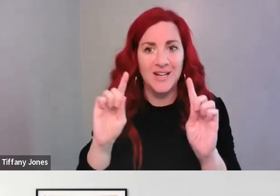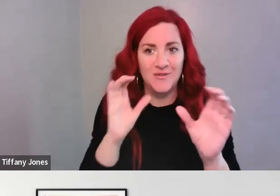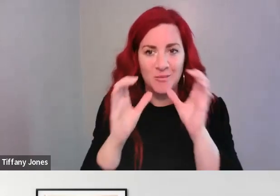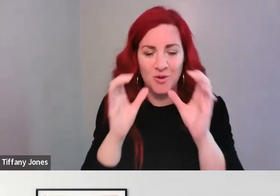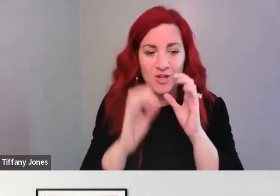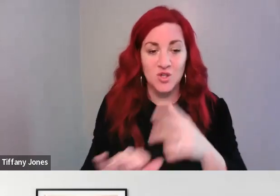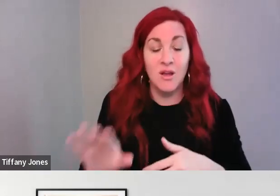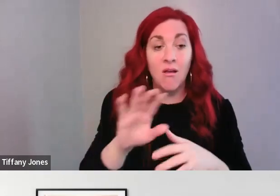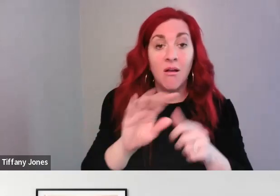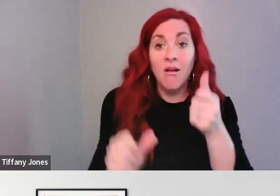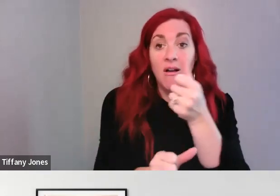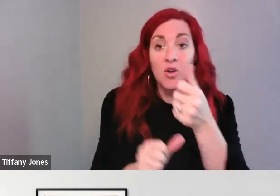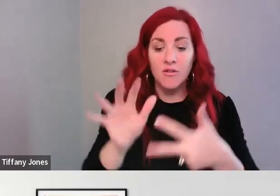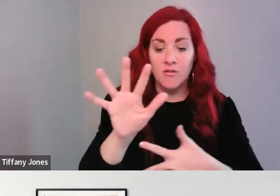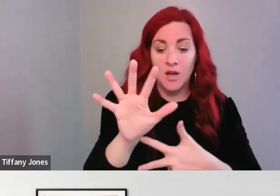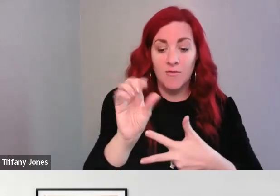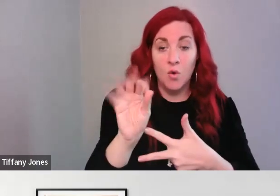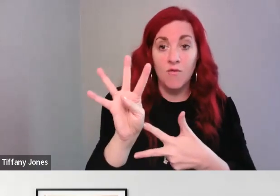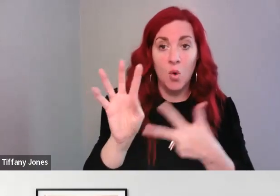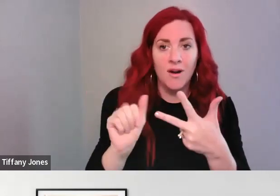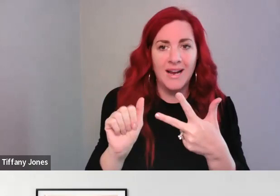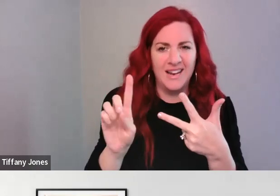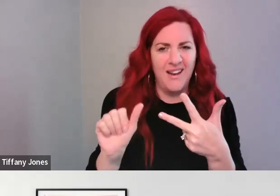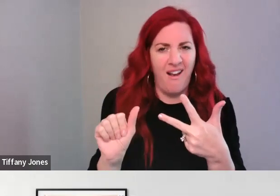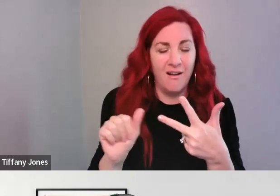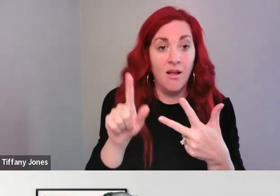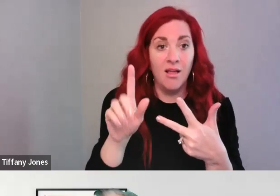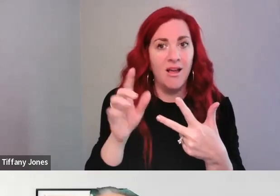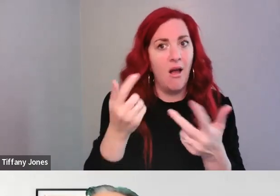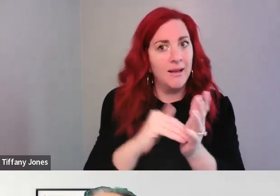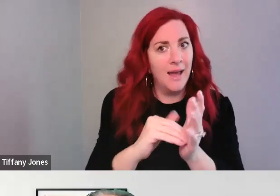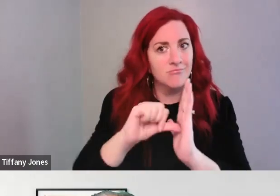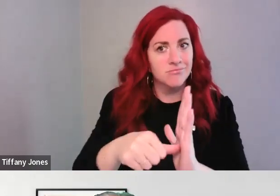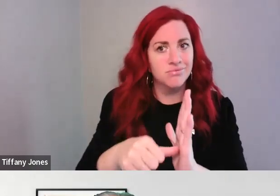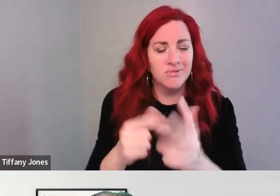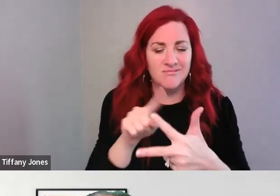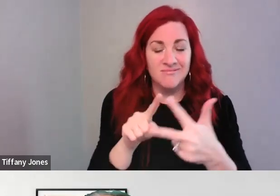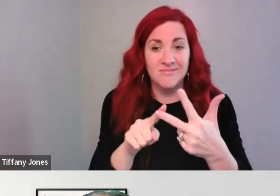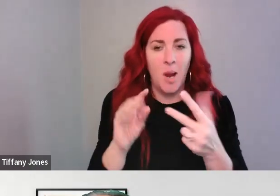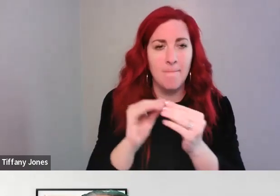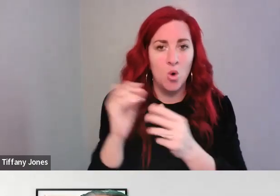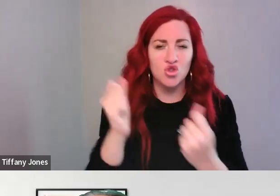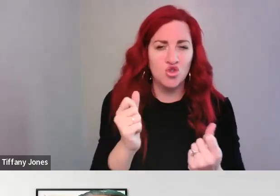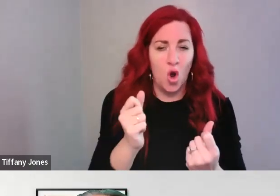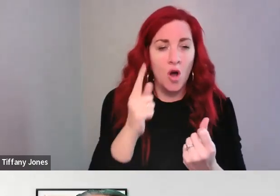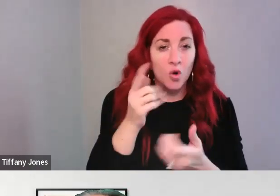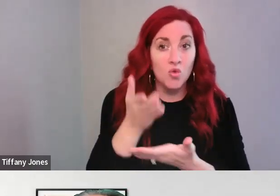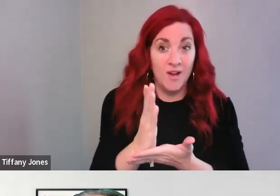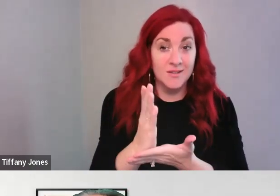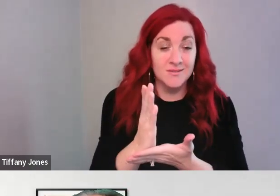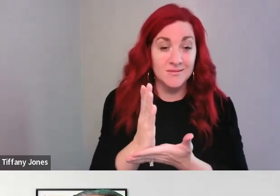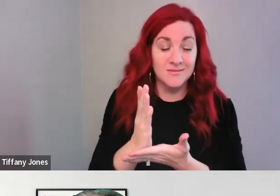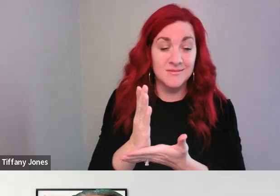and the ADA. Again, that's, I think, a slightly stronger right. And so that would be maybe the